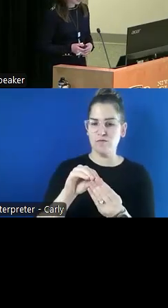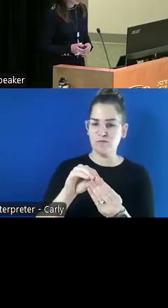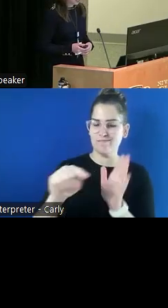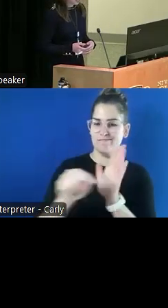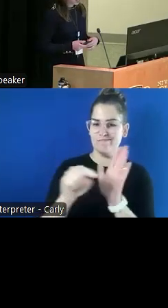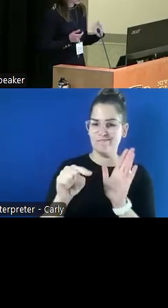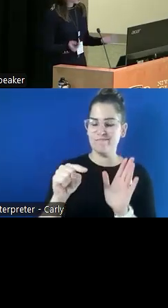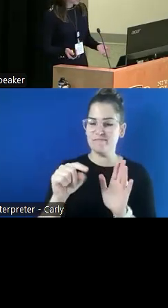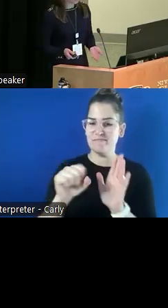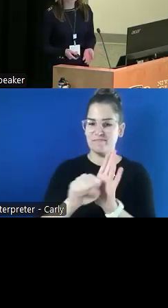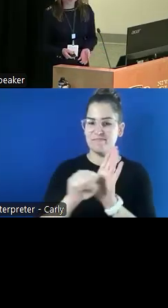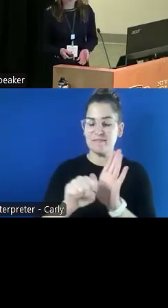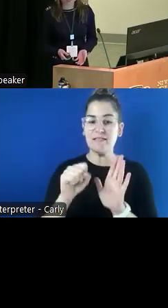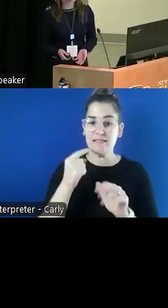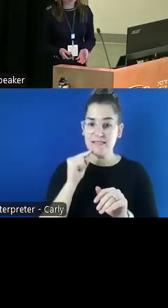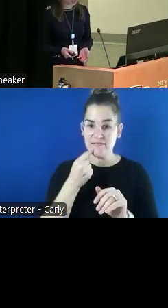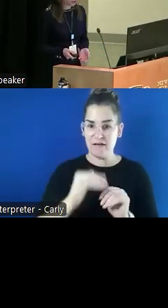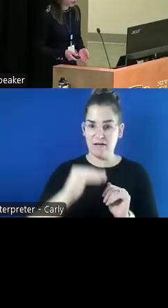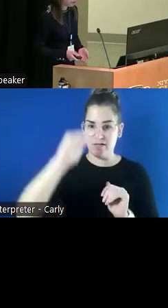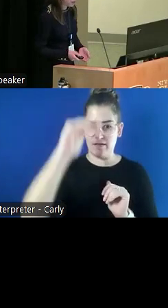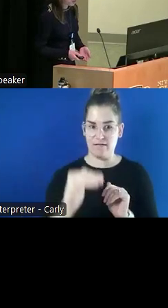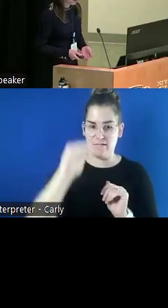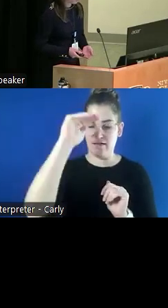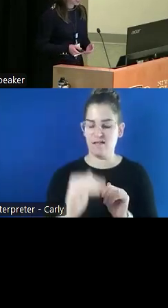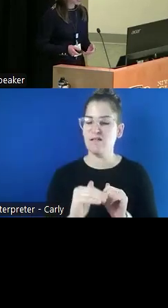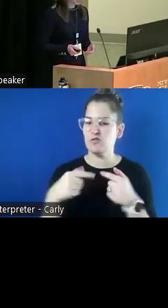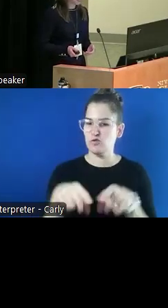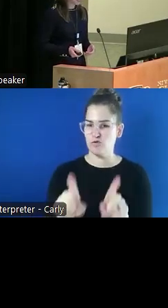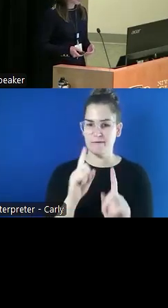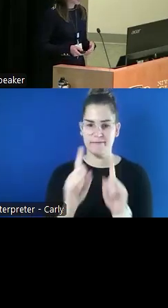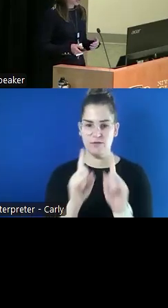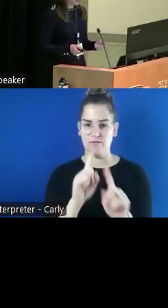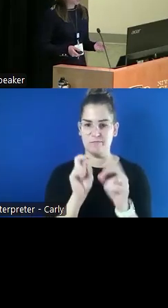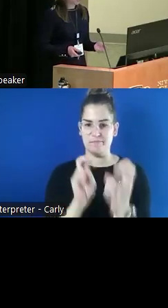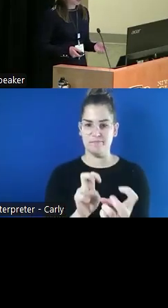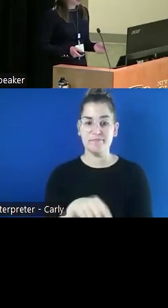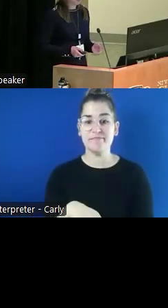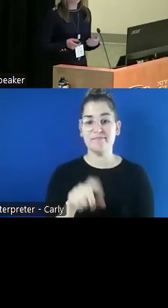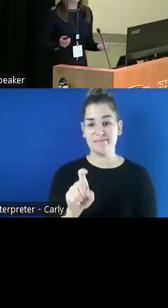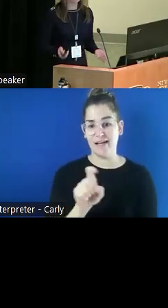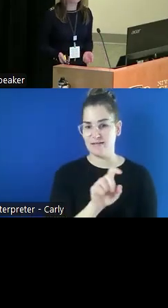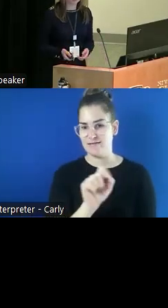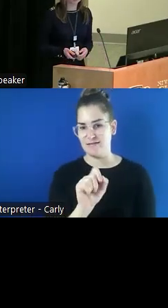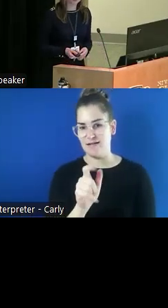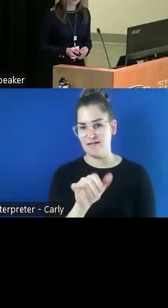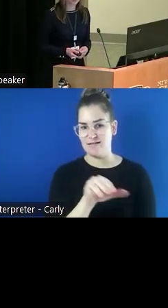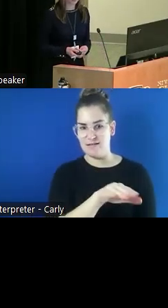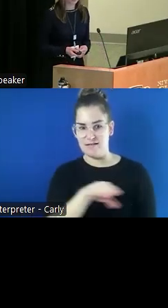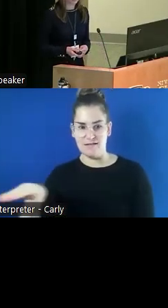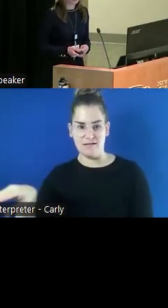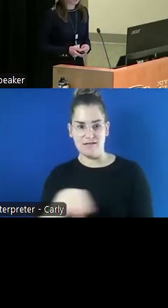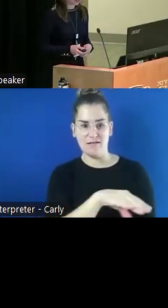and that were assessed from the clinical interview. On the x-axis, you have the many follow-up periods that